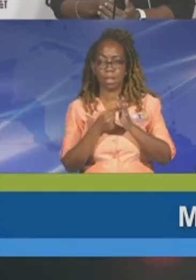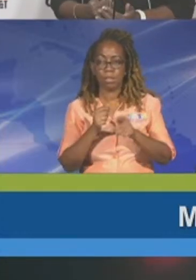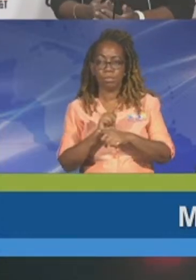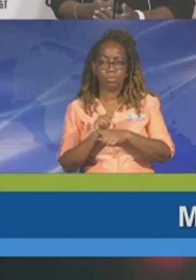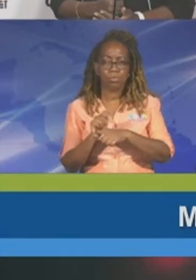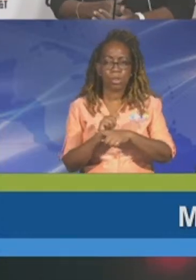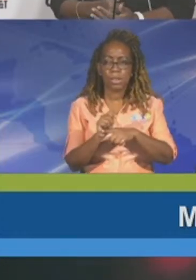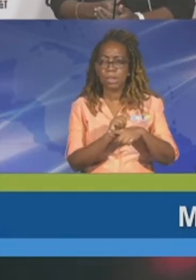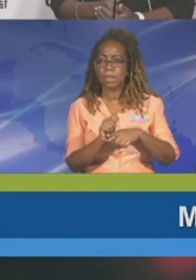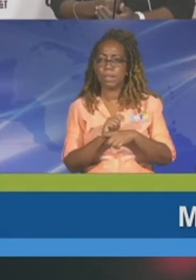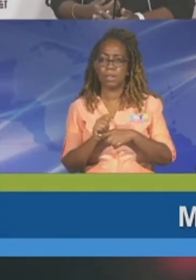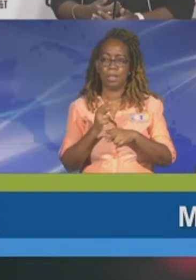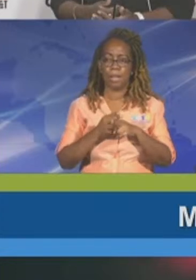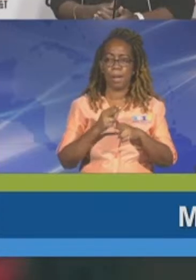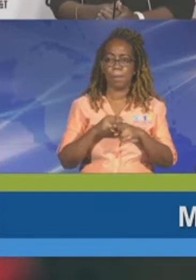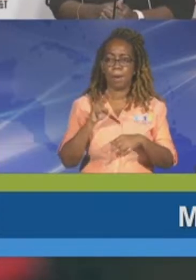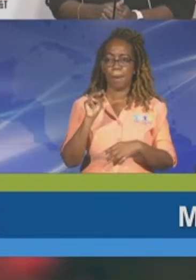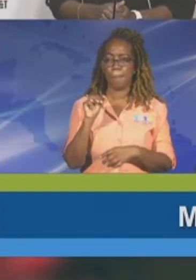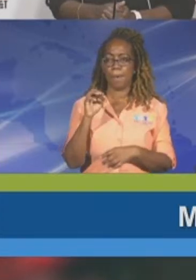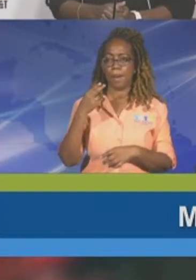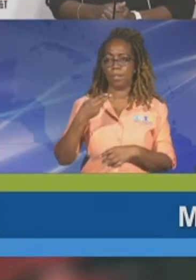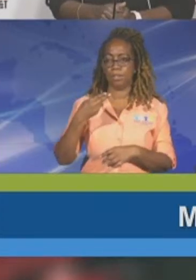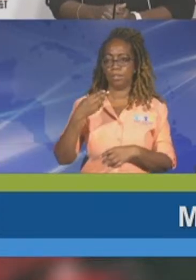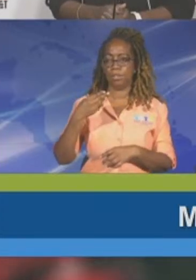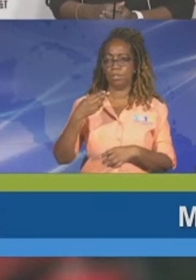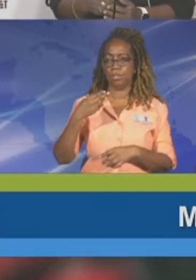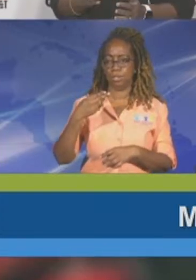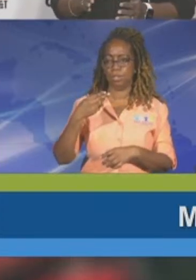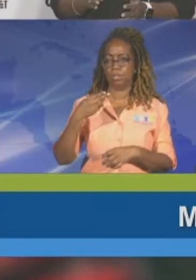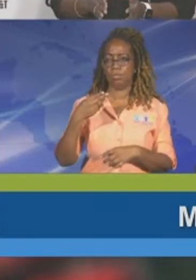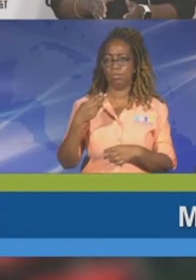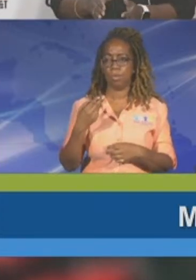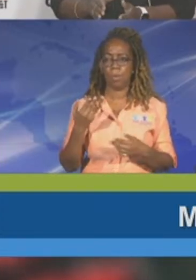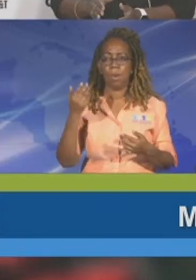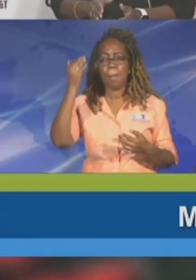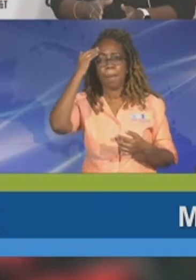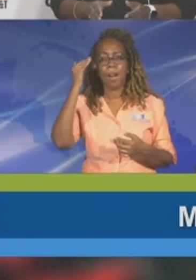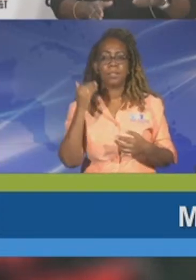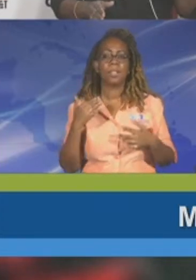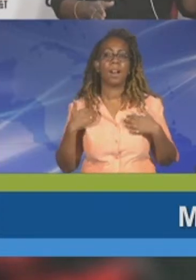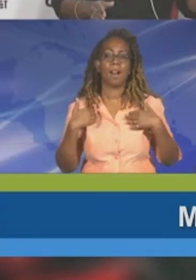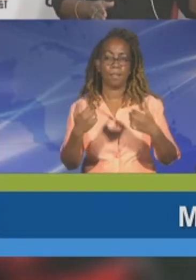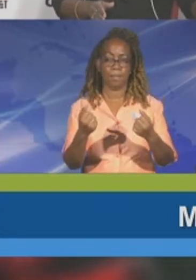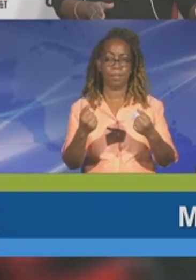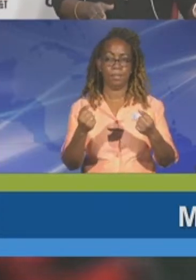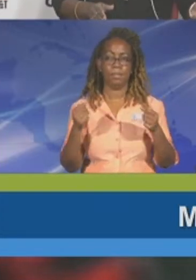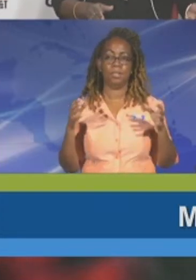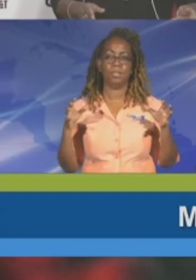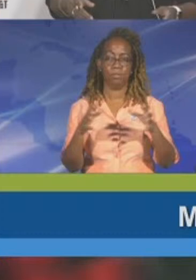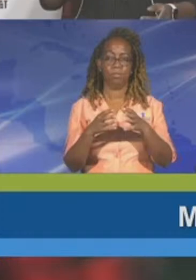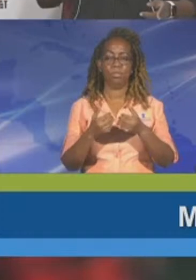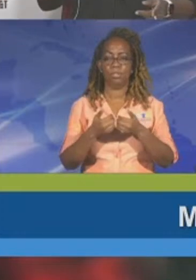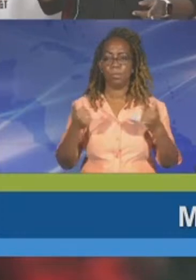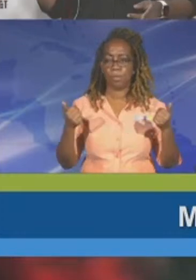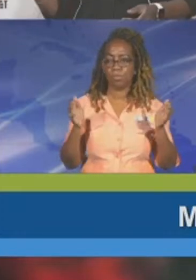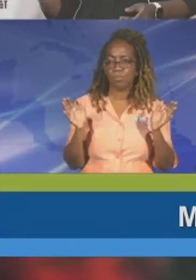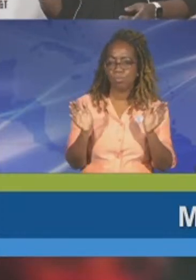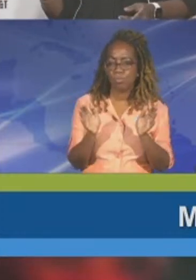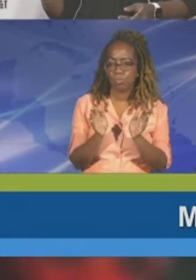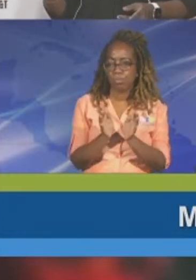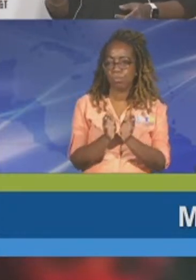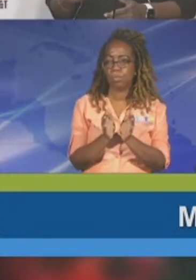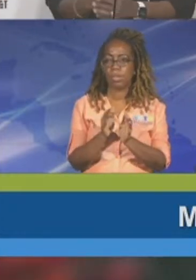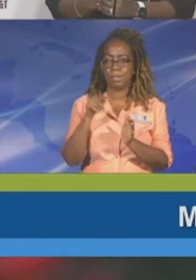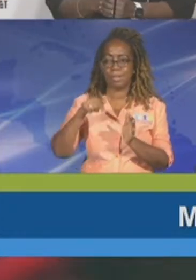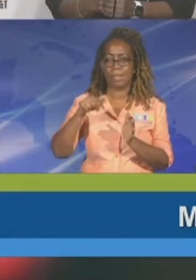called MH Gap or Mental Health Gap, which aims to fill the gap between the need and the